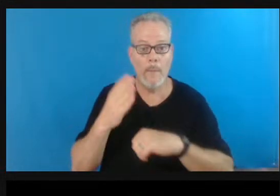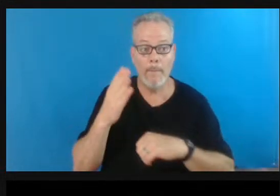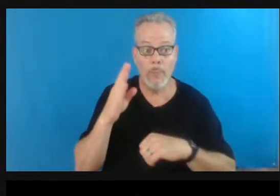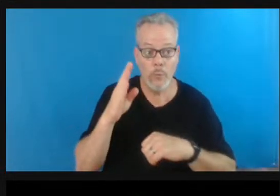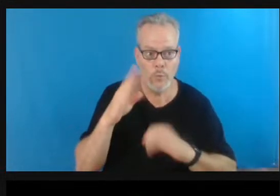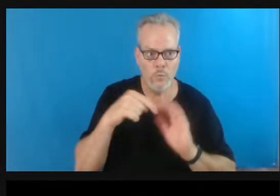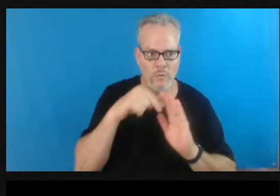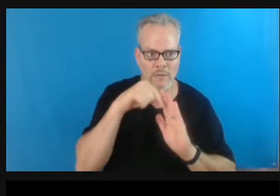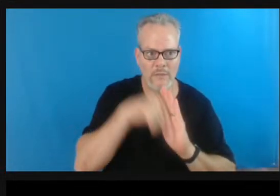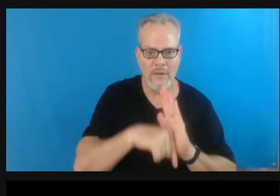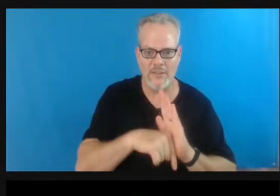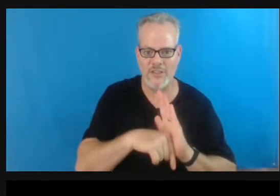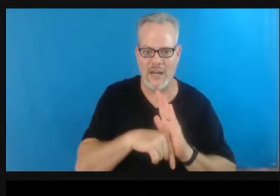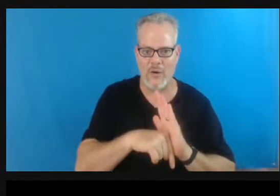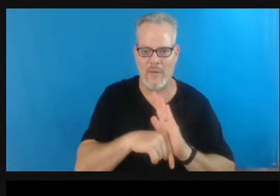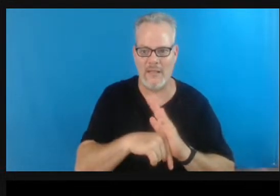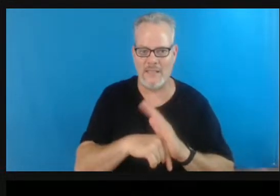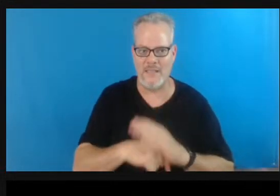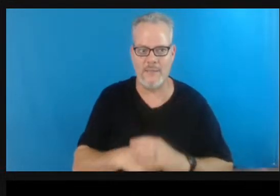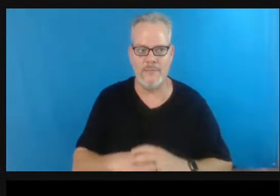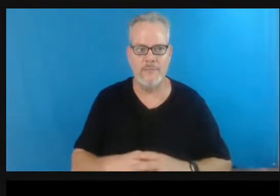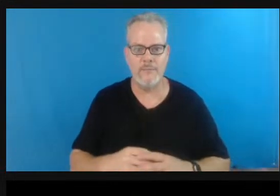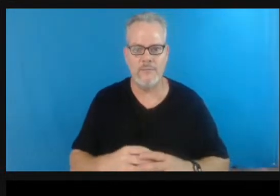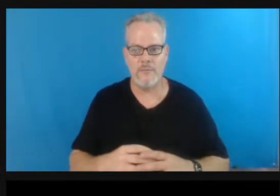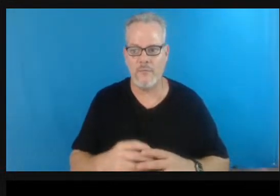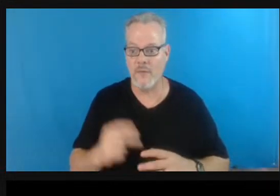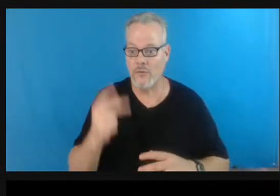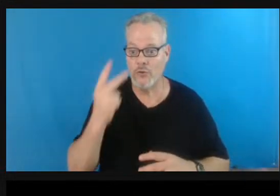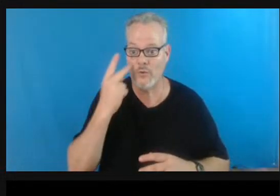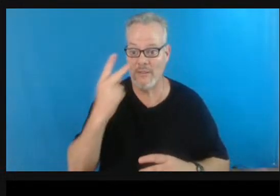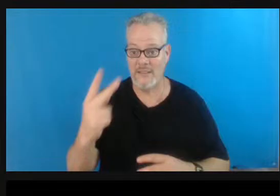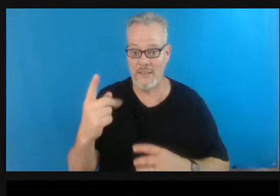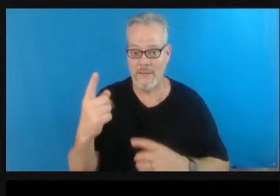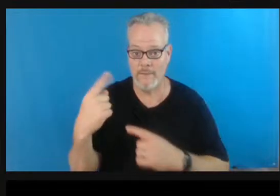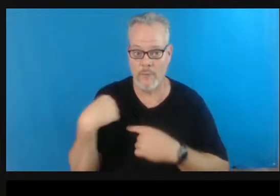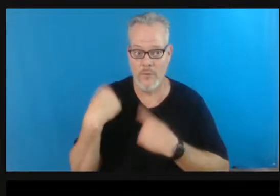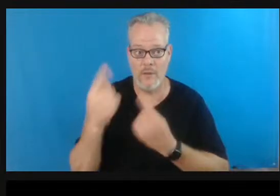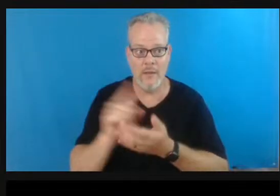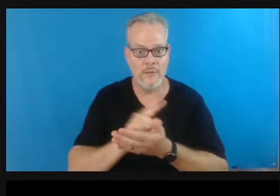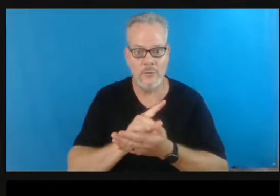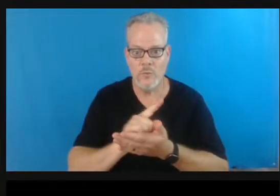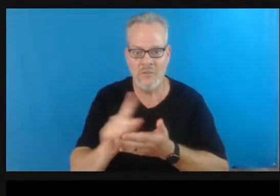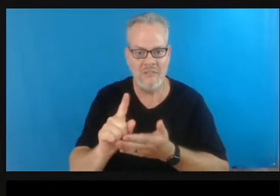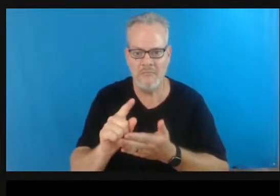deeper. And what we see over the last week is not